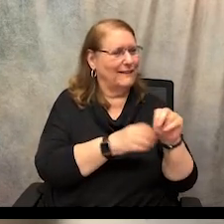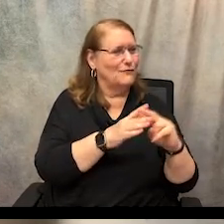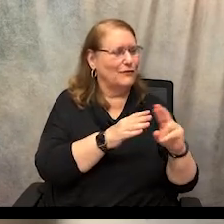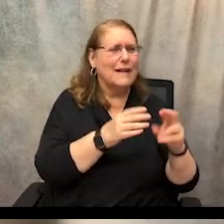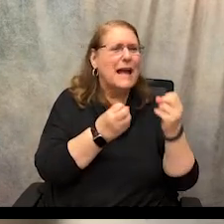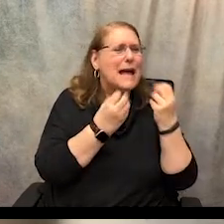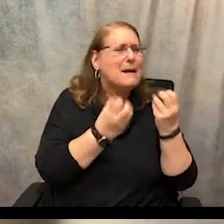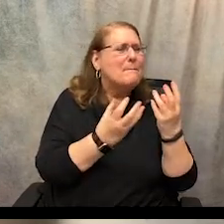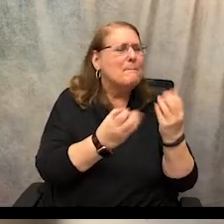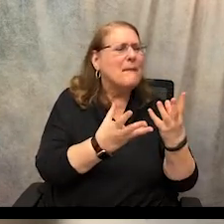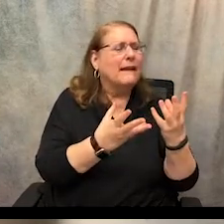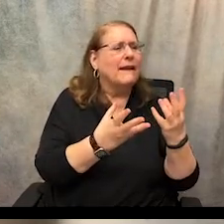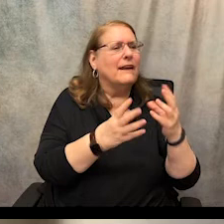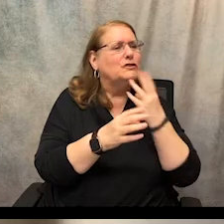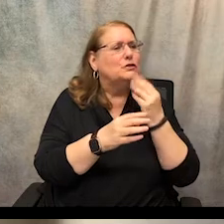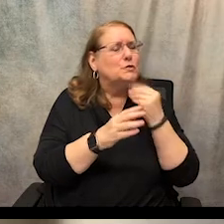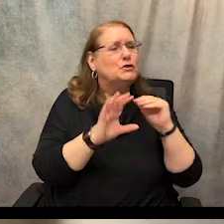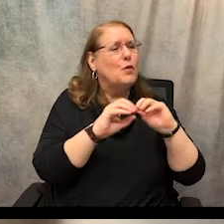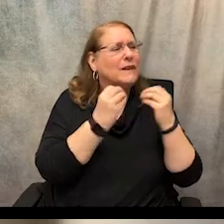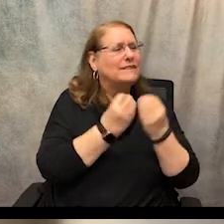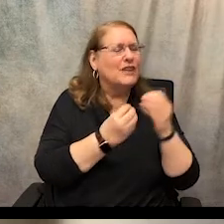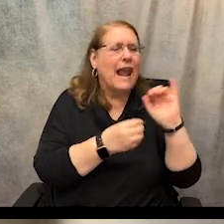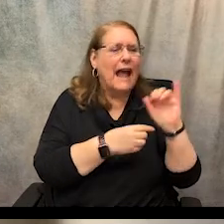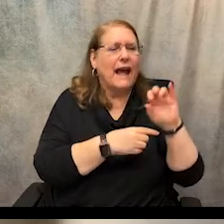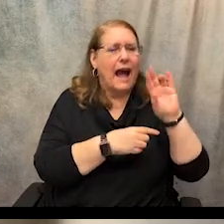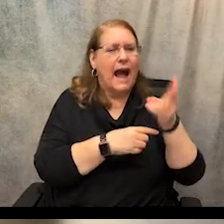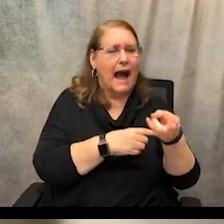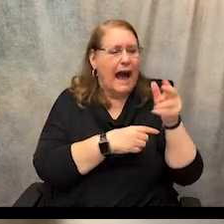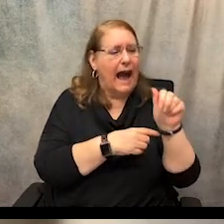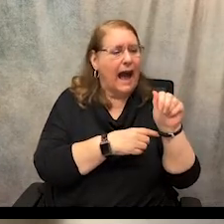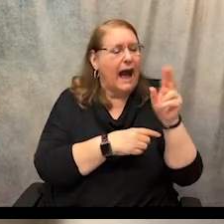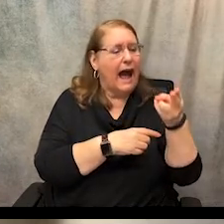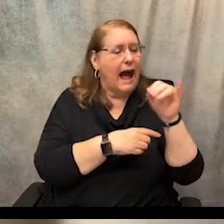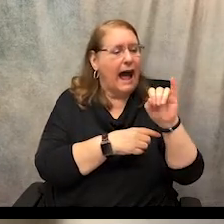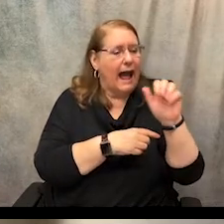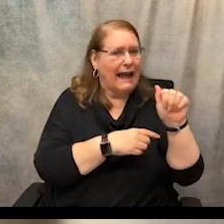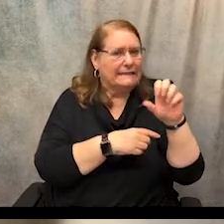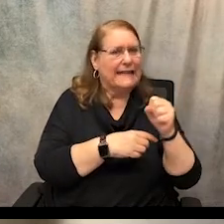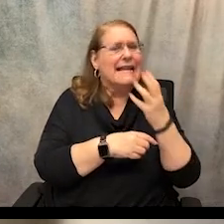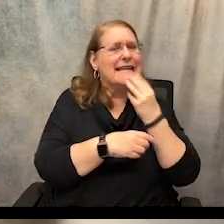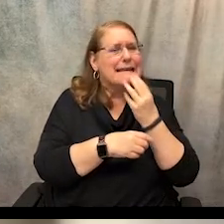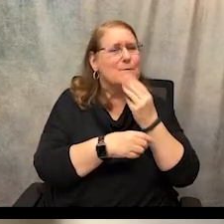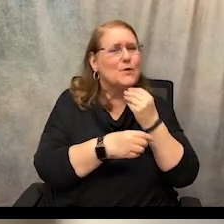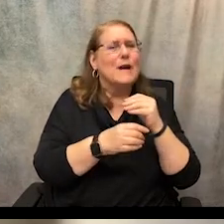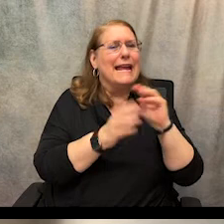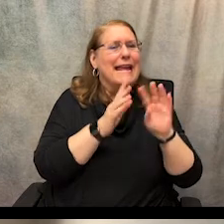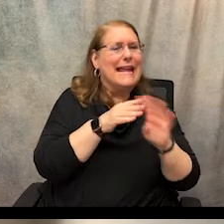Jewish organizations like HIAS, the Hebrew Immigrant Assistance Society. I hope I got that